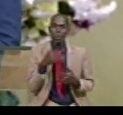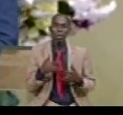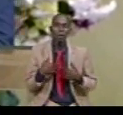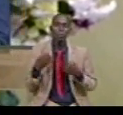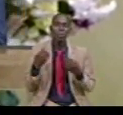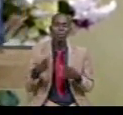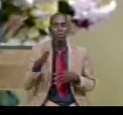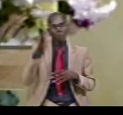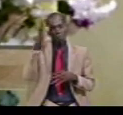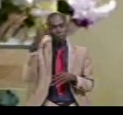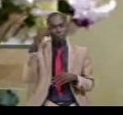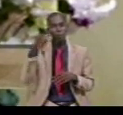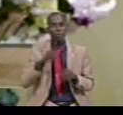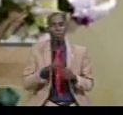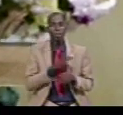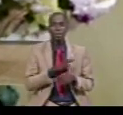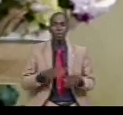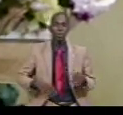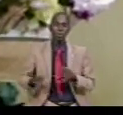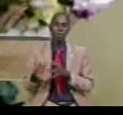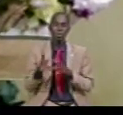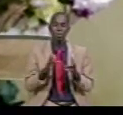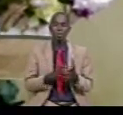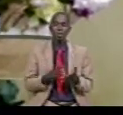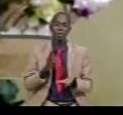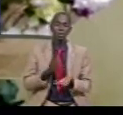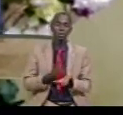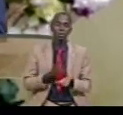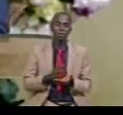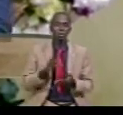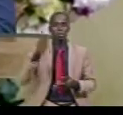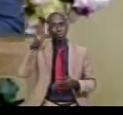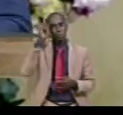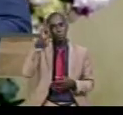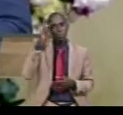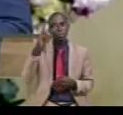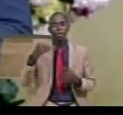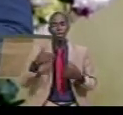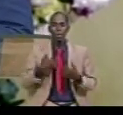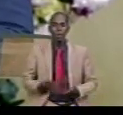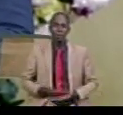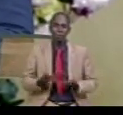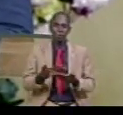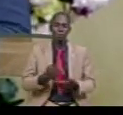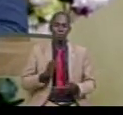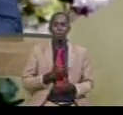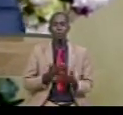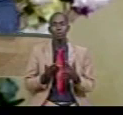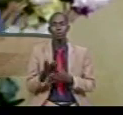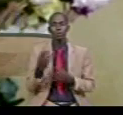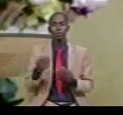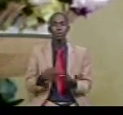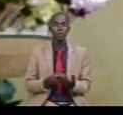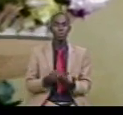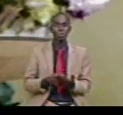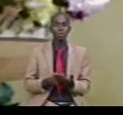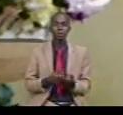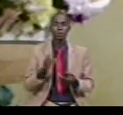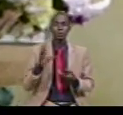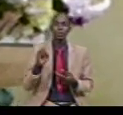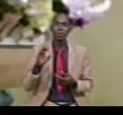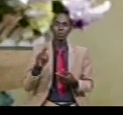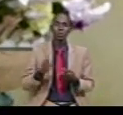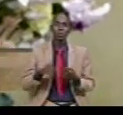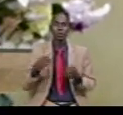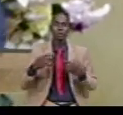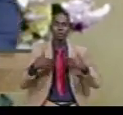in Christ Jesus, Dr. Kumuyi has begotten us through the gospel. And so to the young and